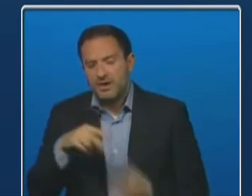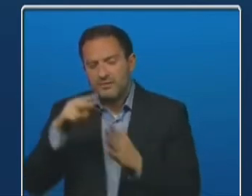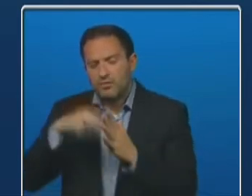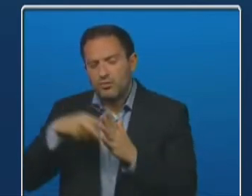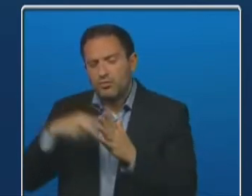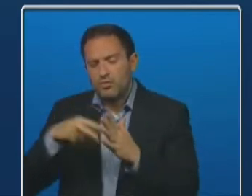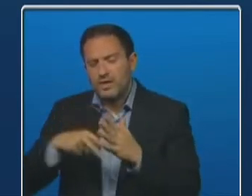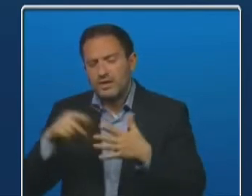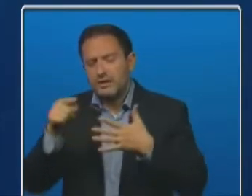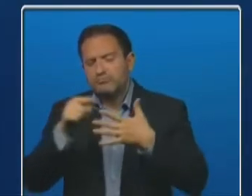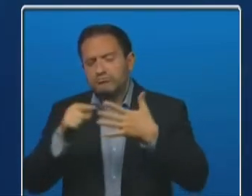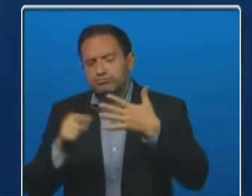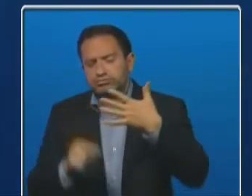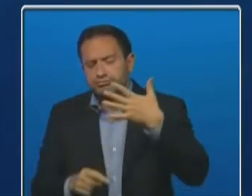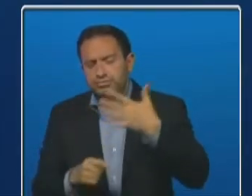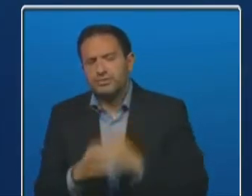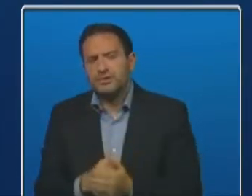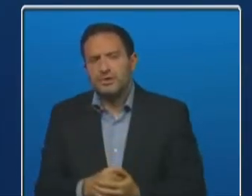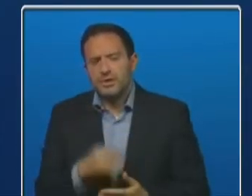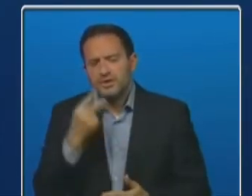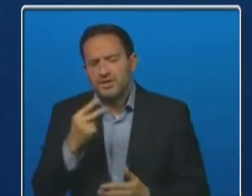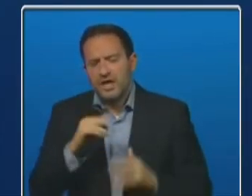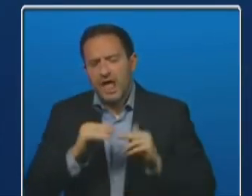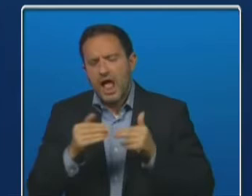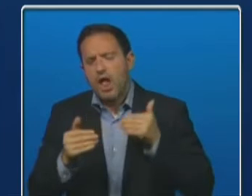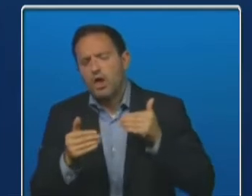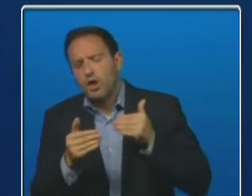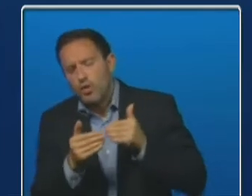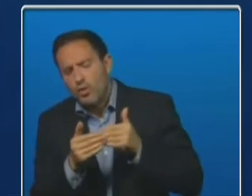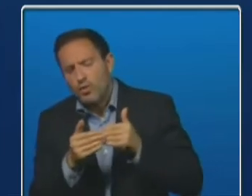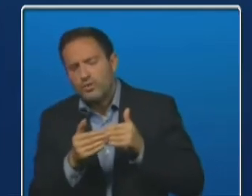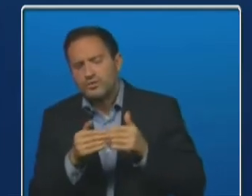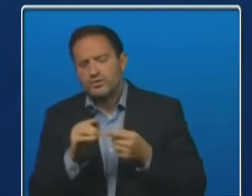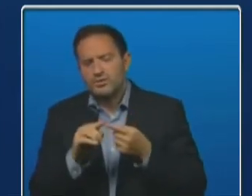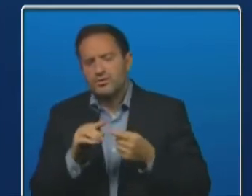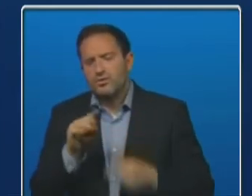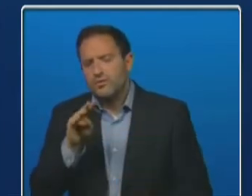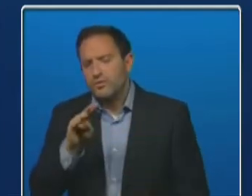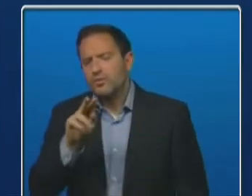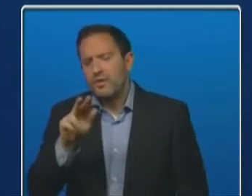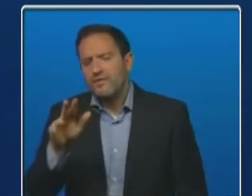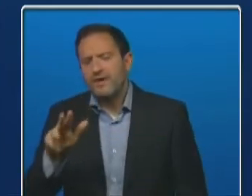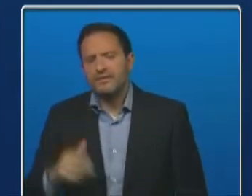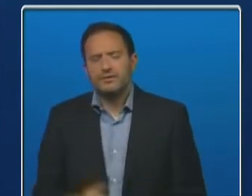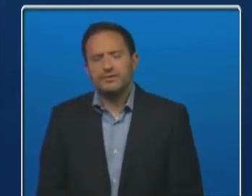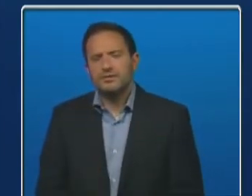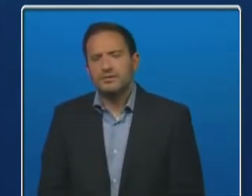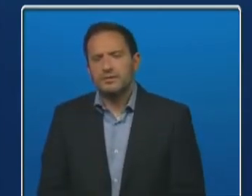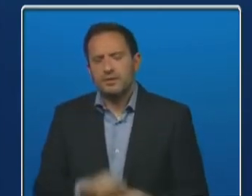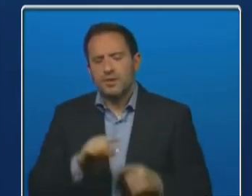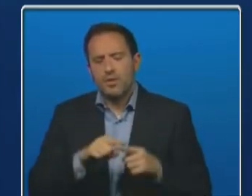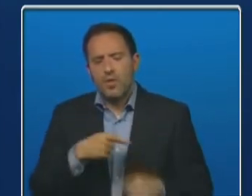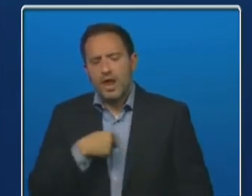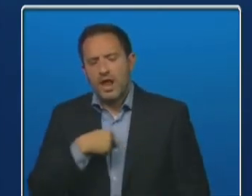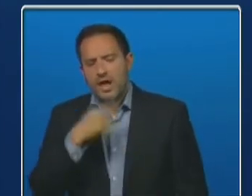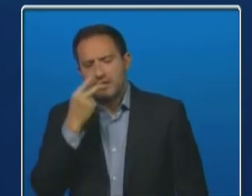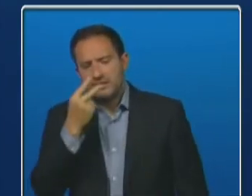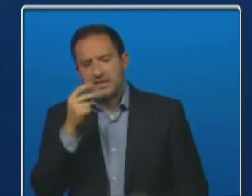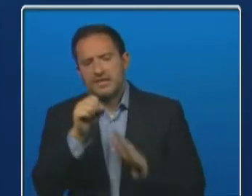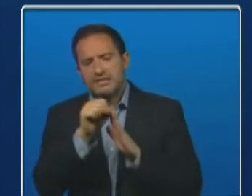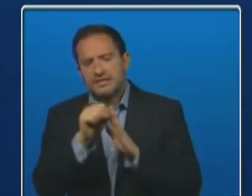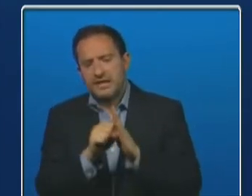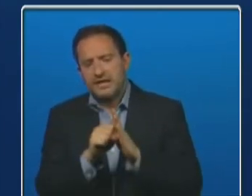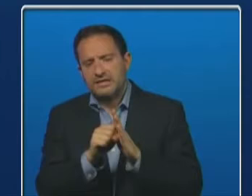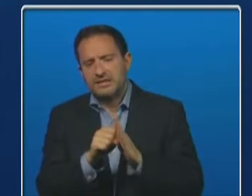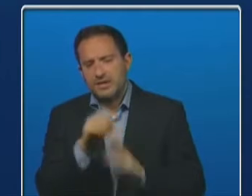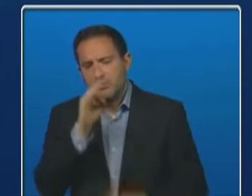above 435 to see how close they were to seat 435. But when I look at the states that were